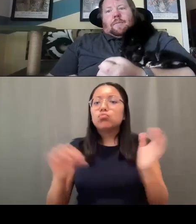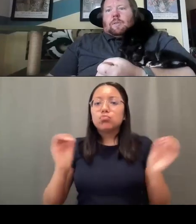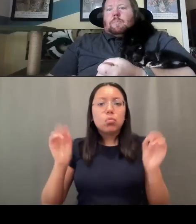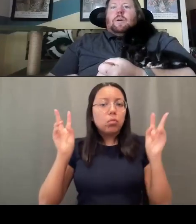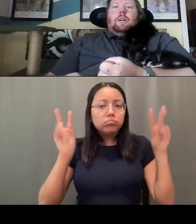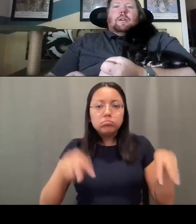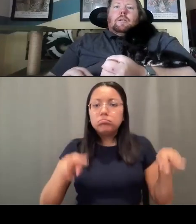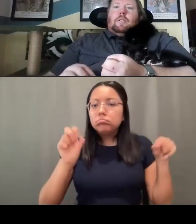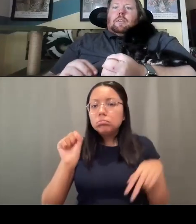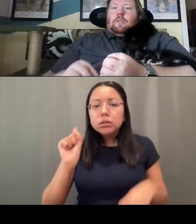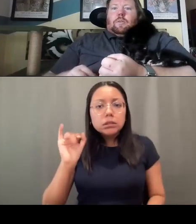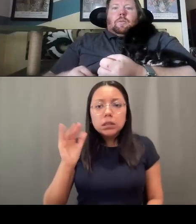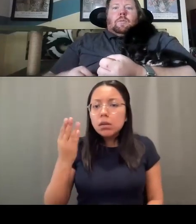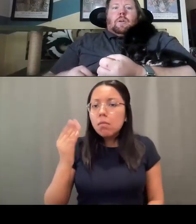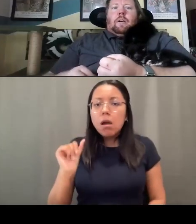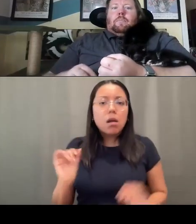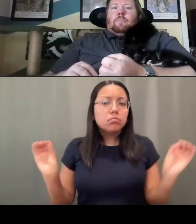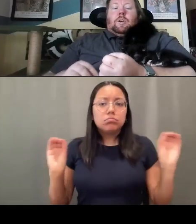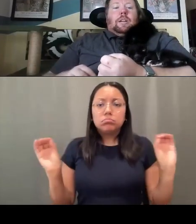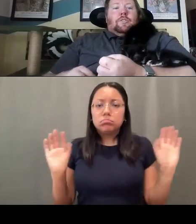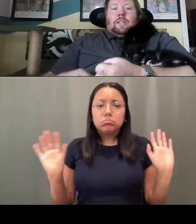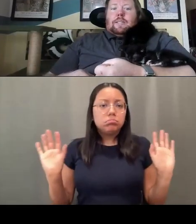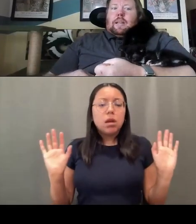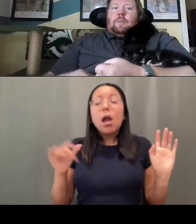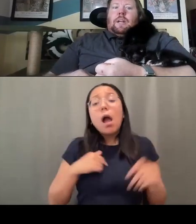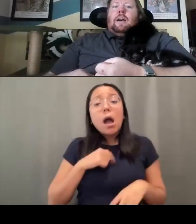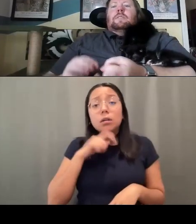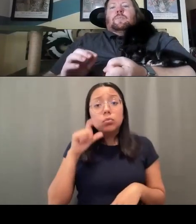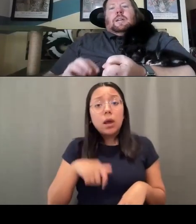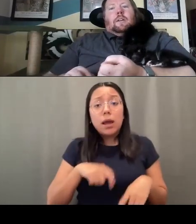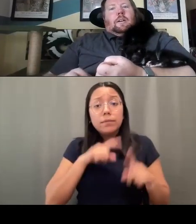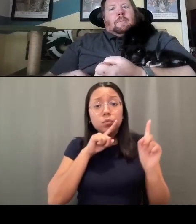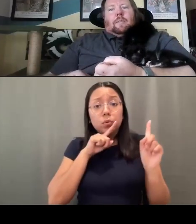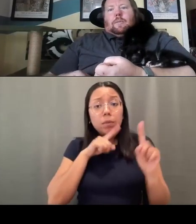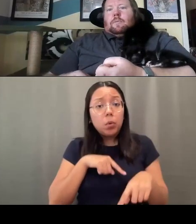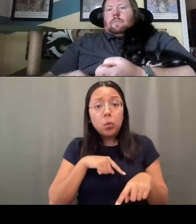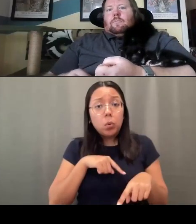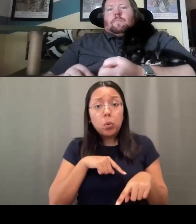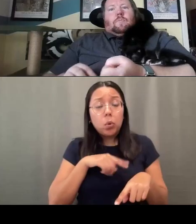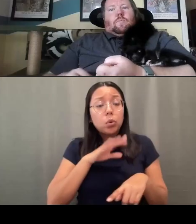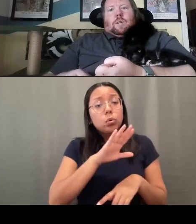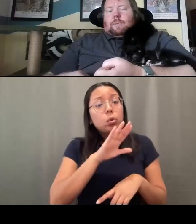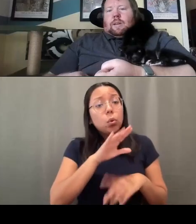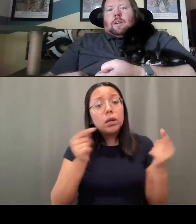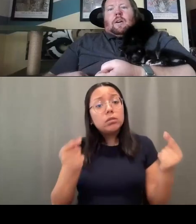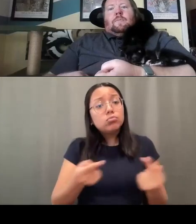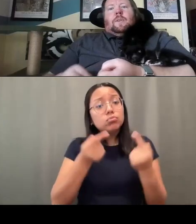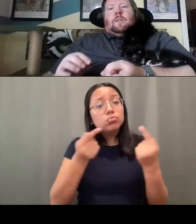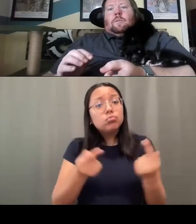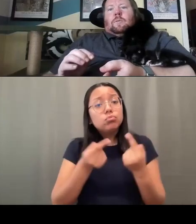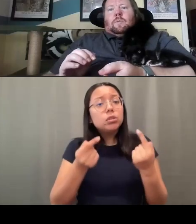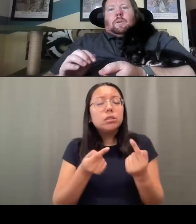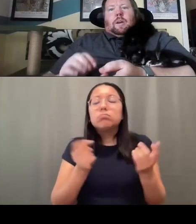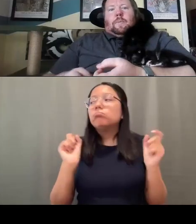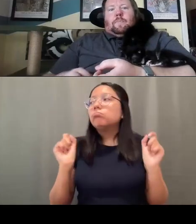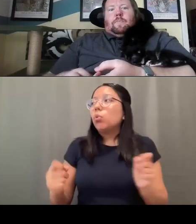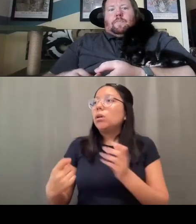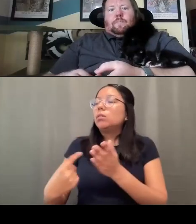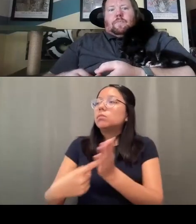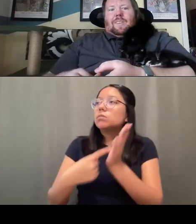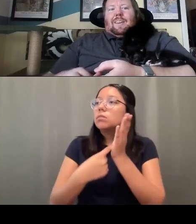maybe I don't have to report your injuries to anyone else. We can talk about what's been going on for